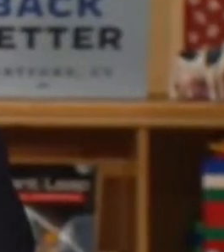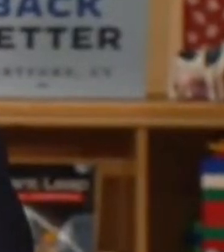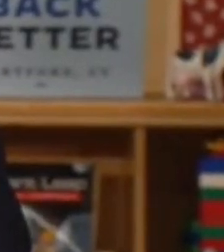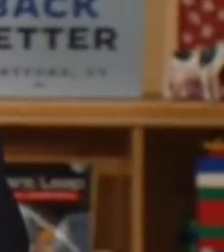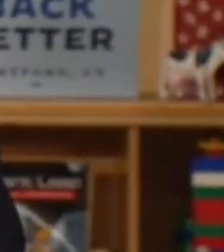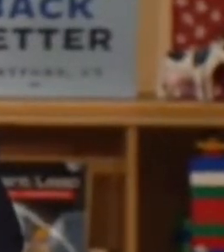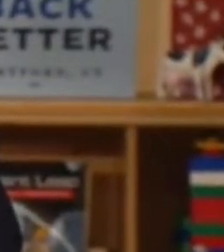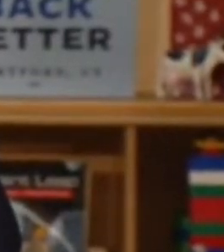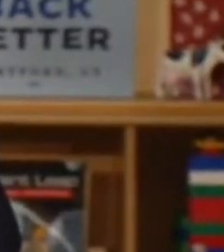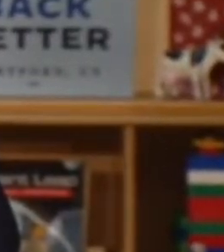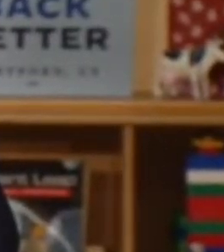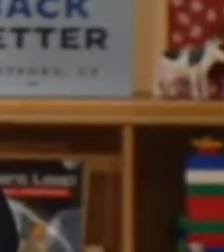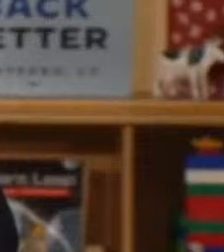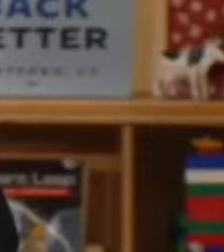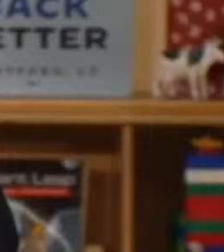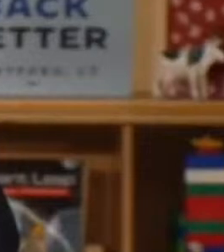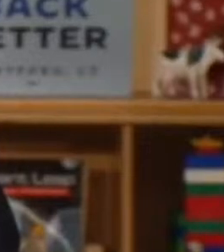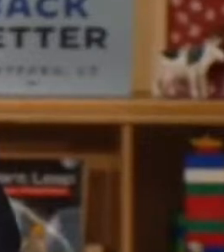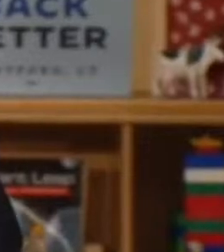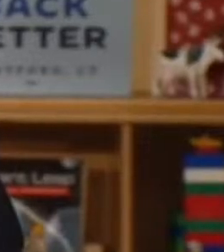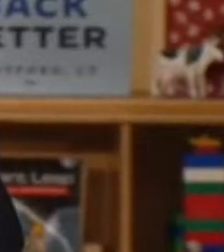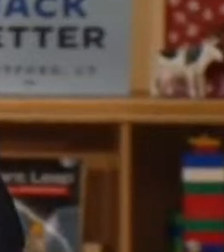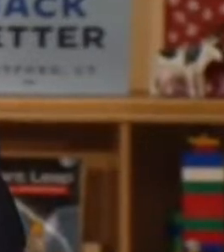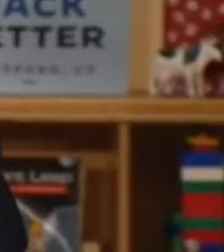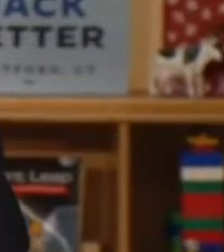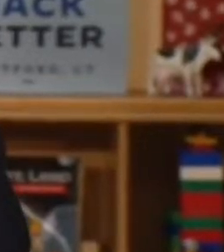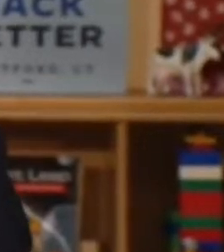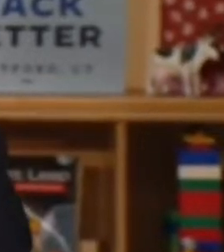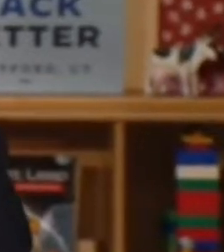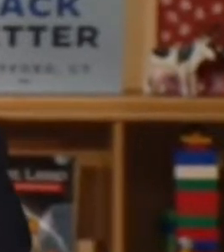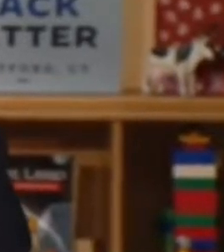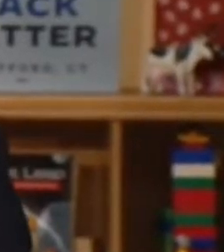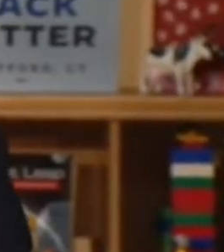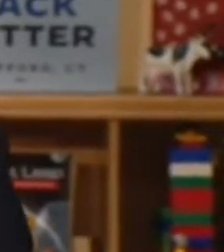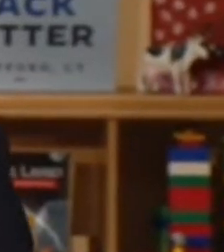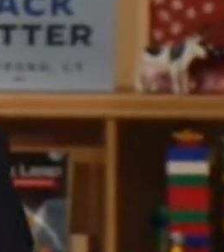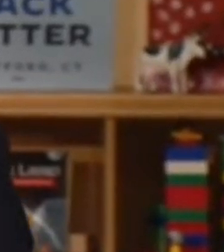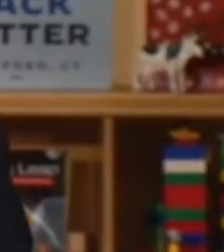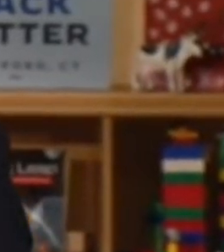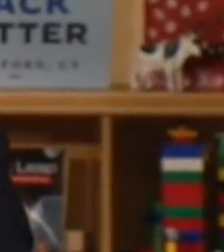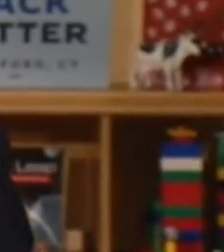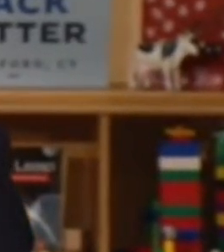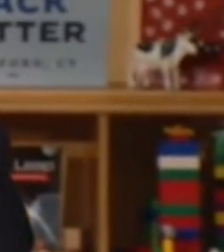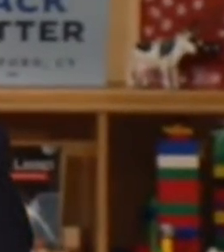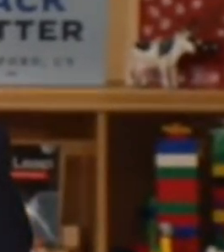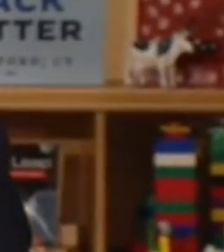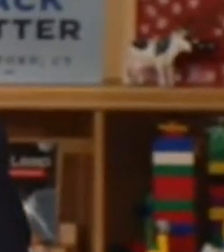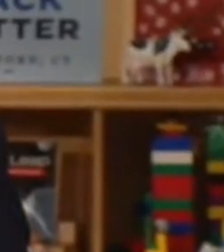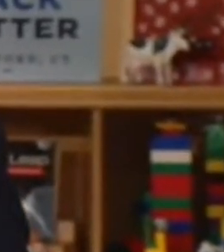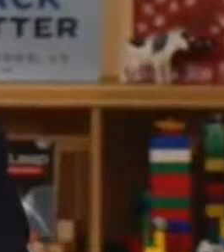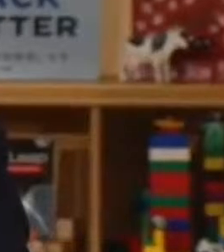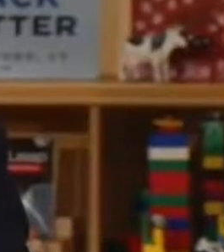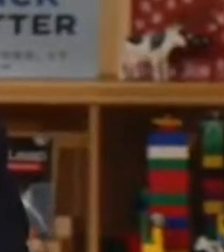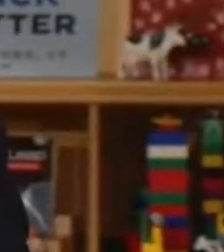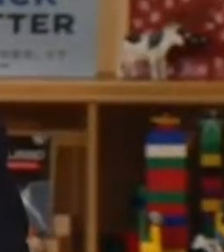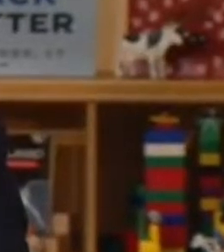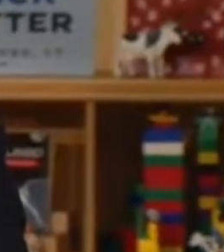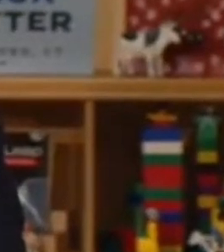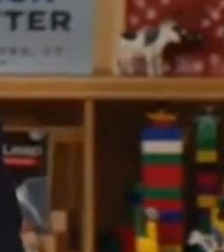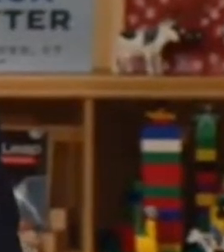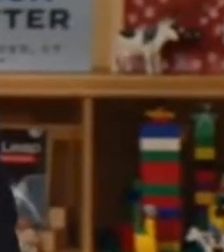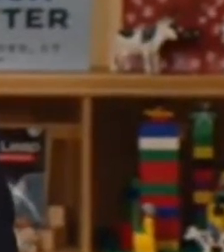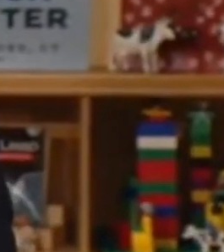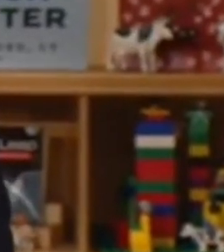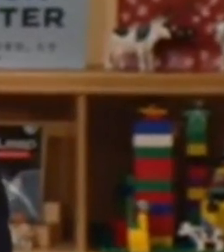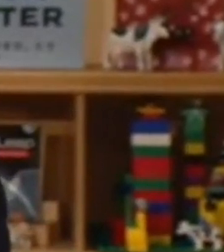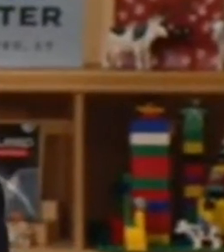providing $2 trillion in tax cuts for the very wealthy. Look, I don't think you shouldn't be able to make $1 million or $1